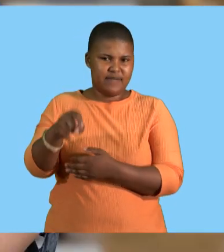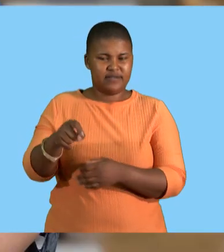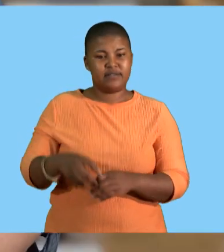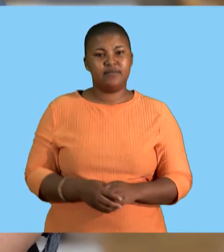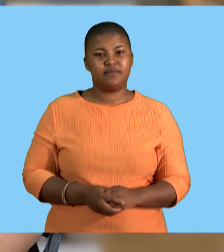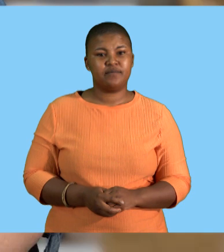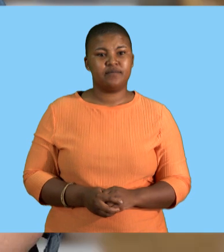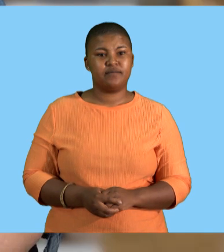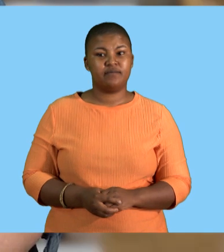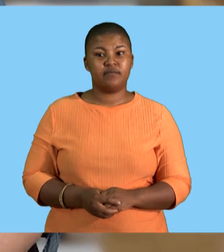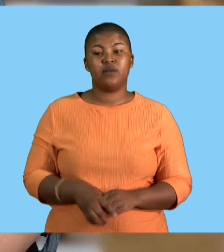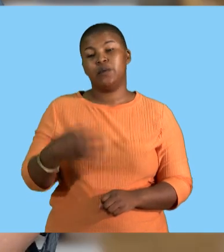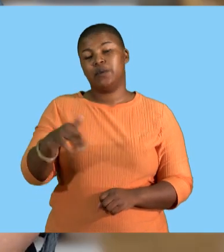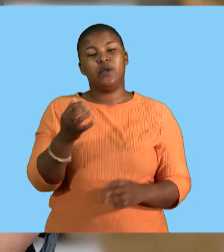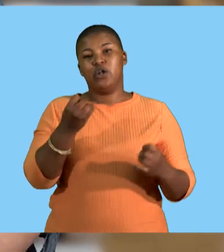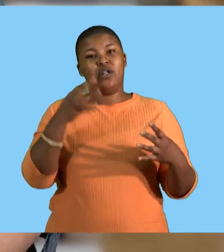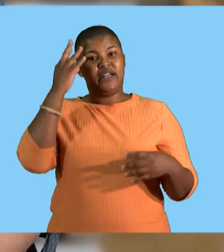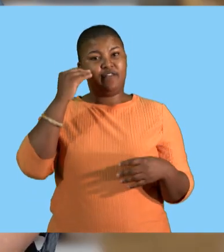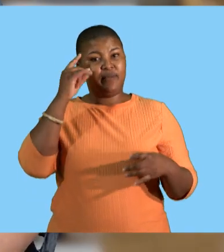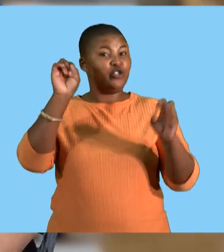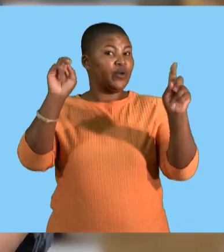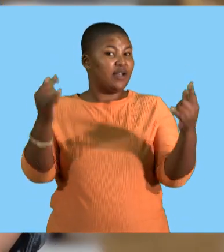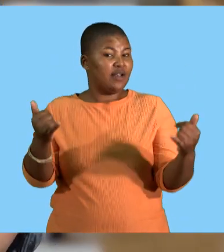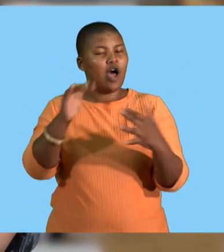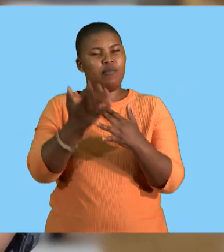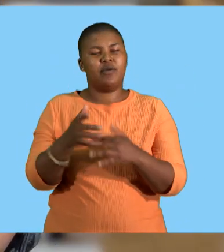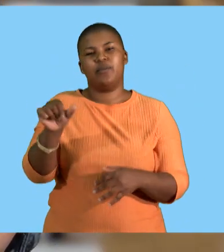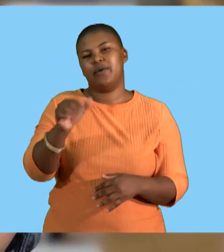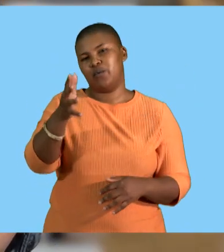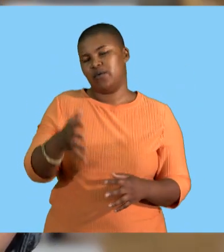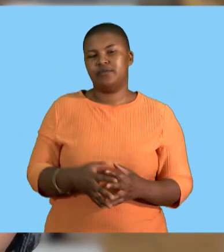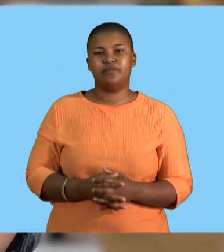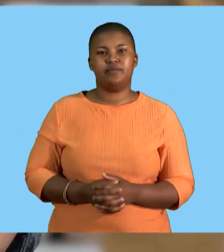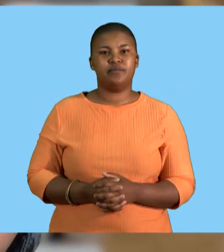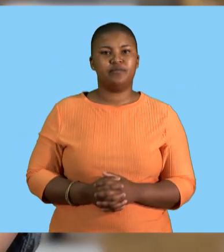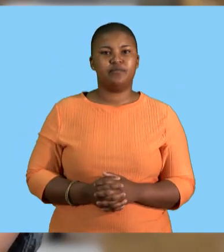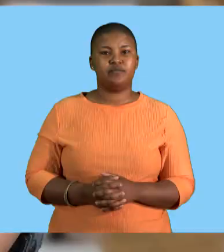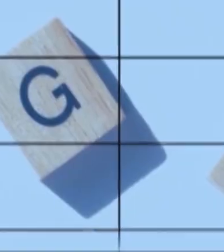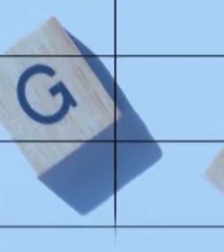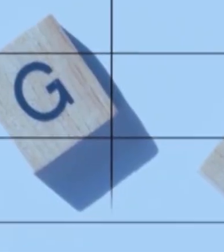Now that was quite a lot. Let's take a breather. I'll see you after the break.